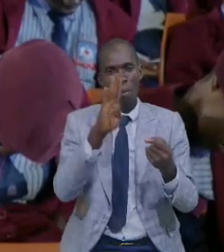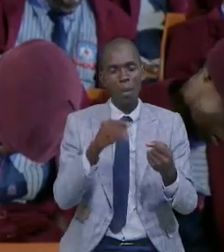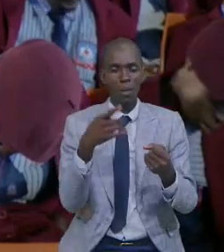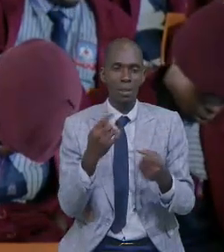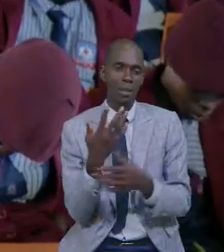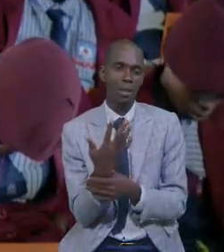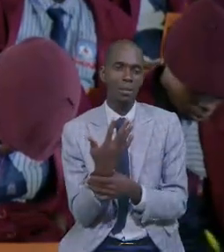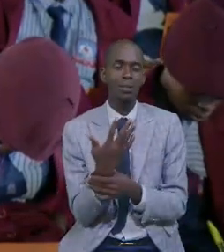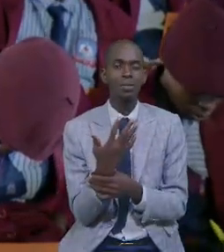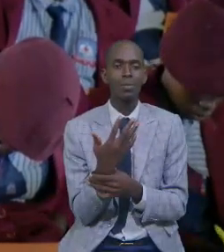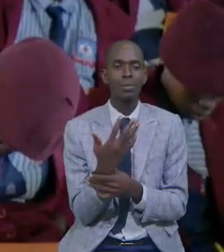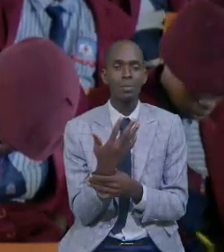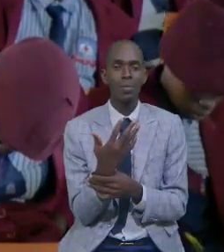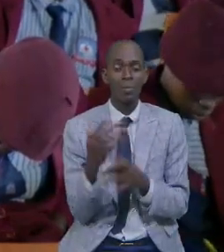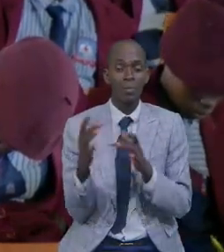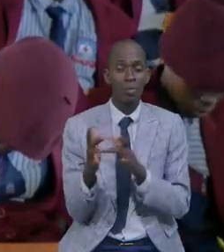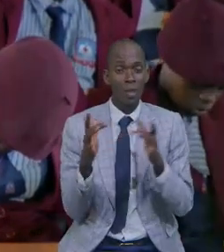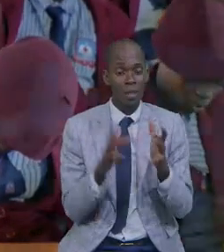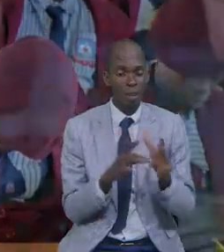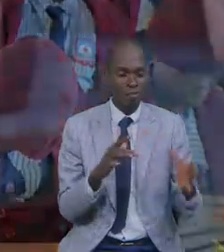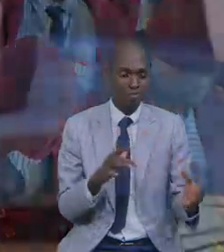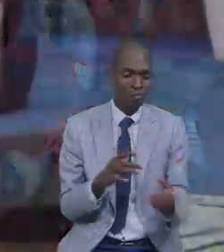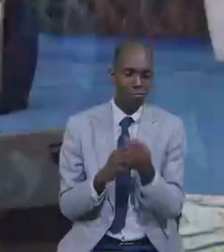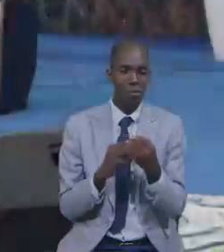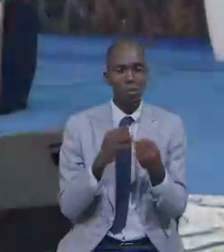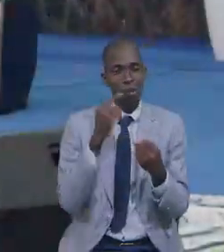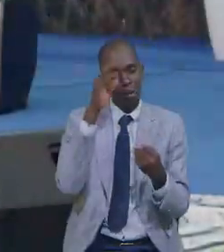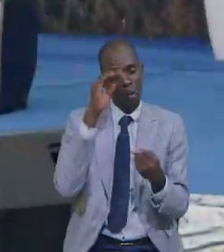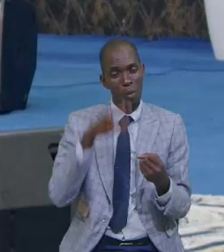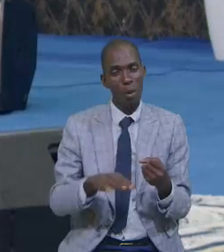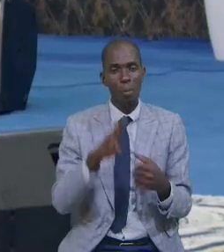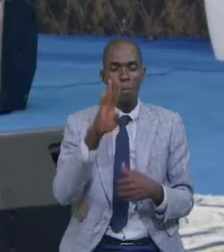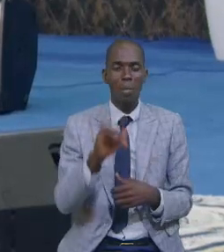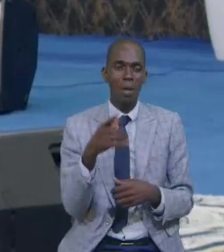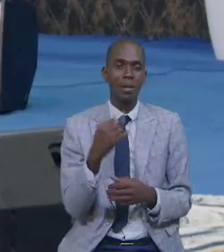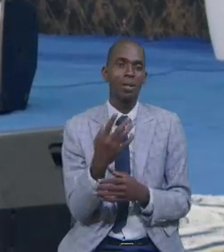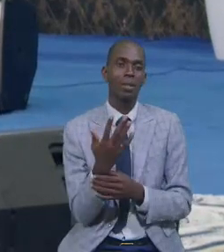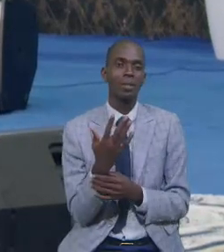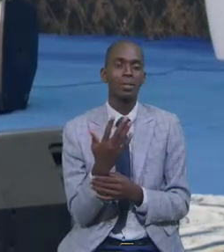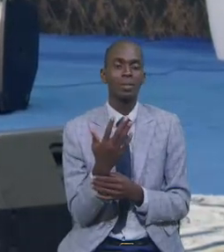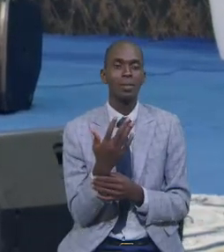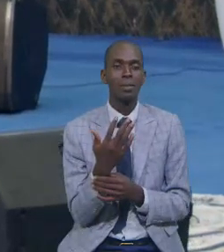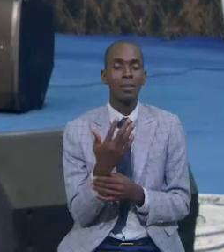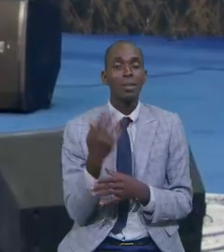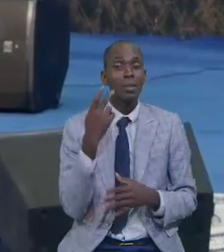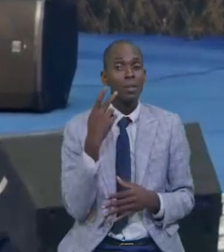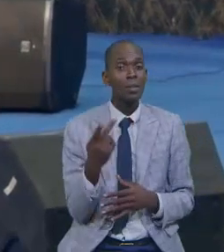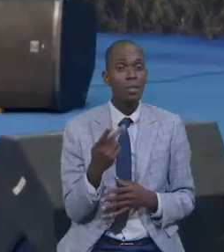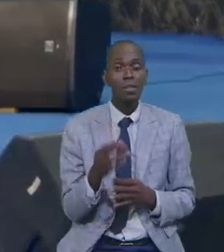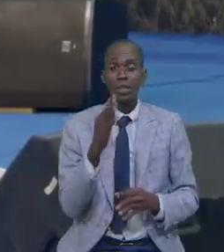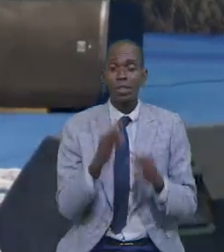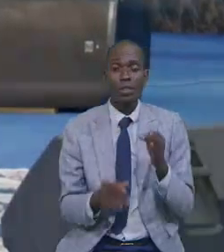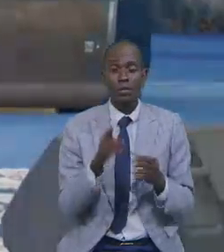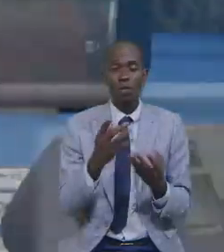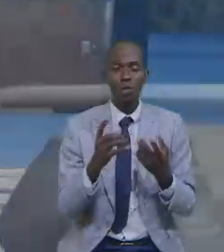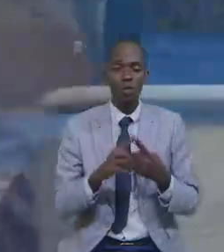hand. Jesus took him by the hand. You know, if you're going to have this total